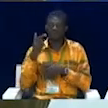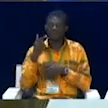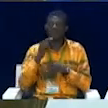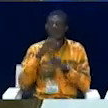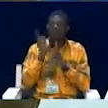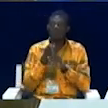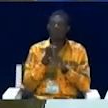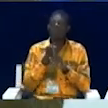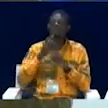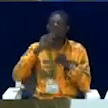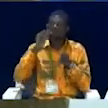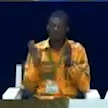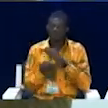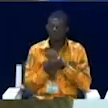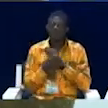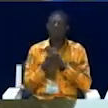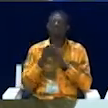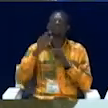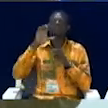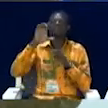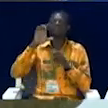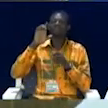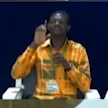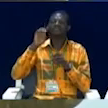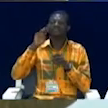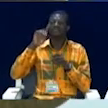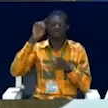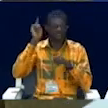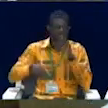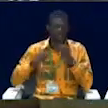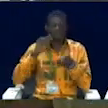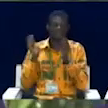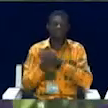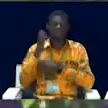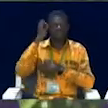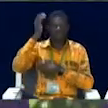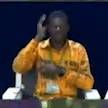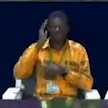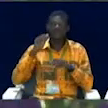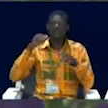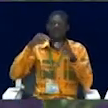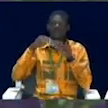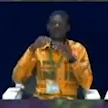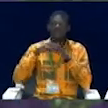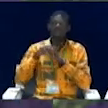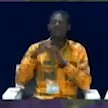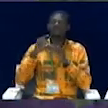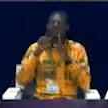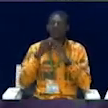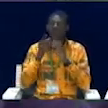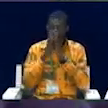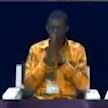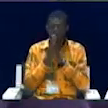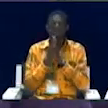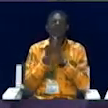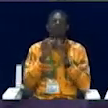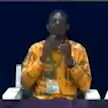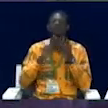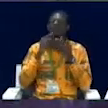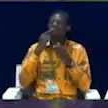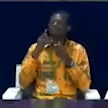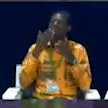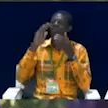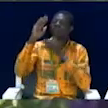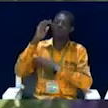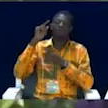you dare not change the channel 349, you know, anytime that the GO is praying. So I want to say thank you,